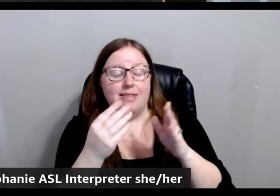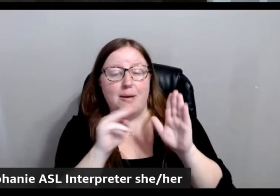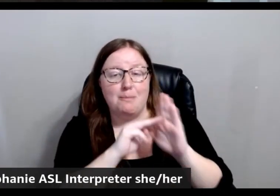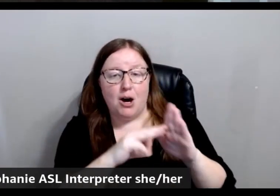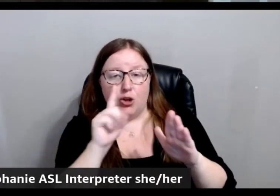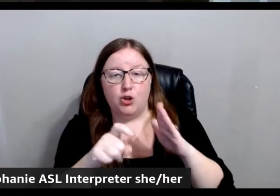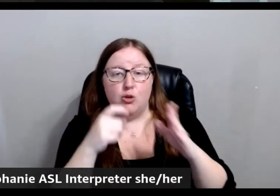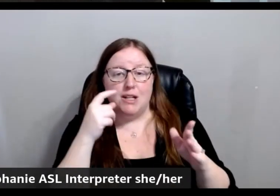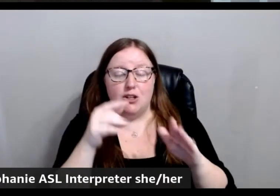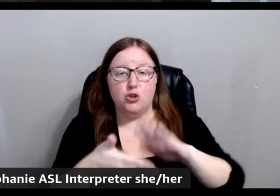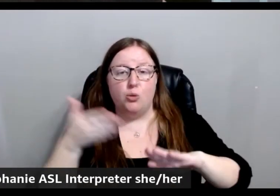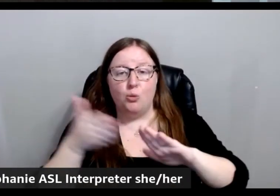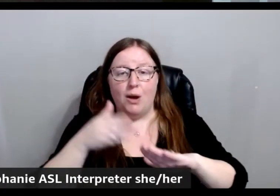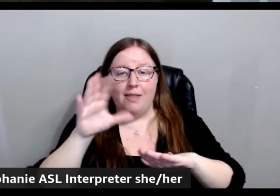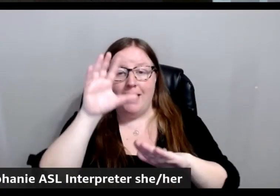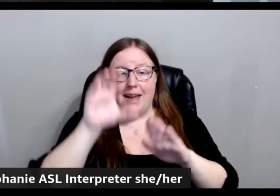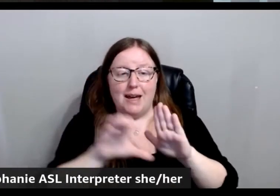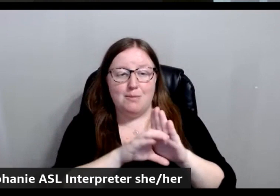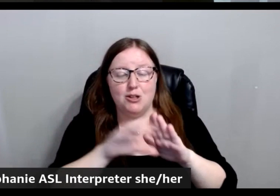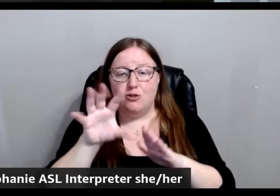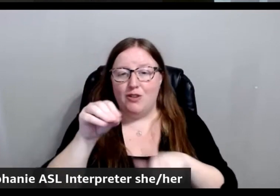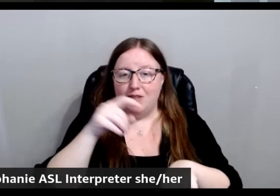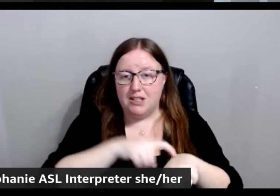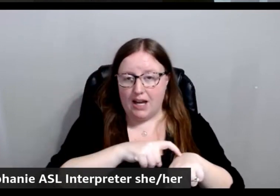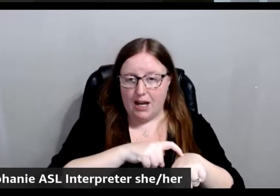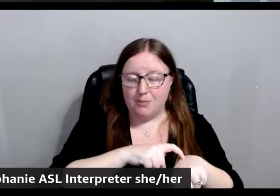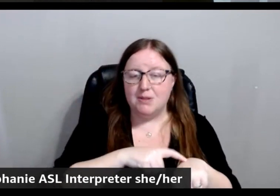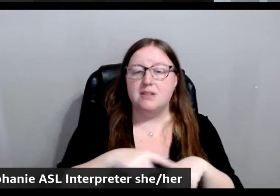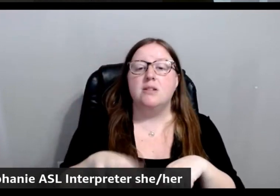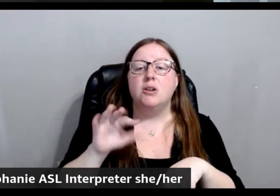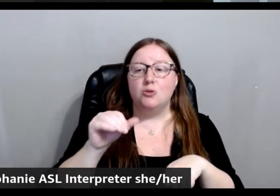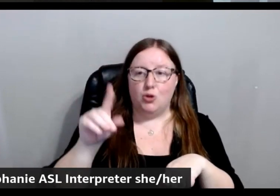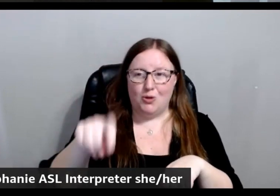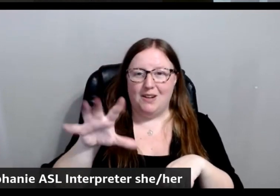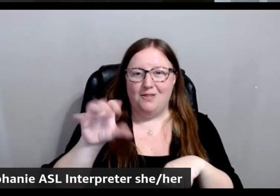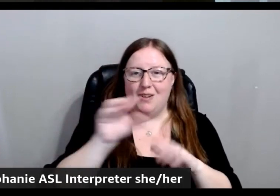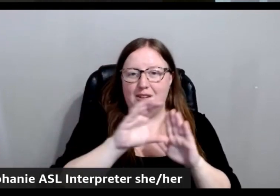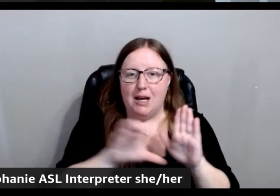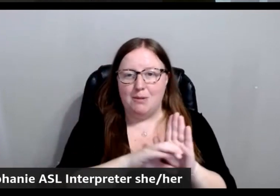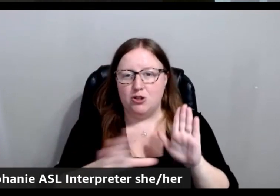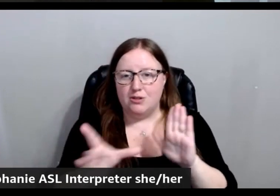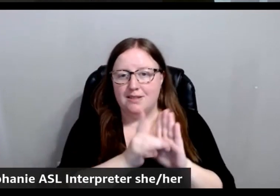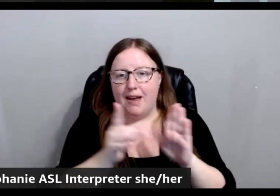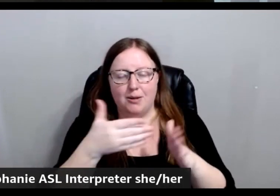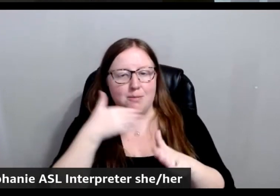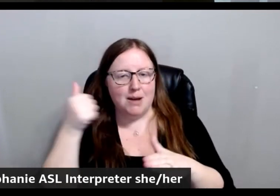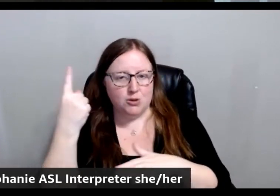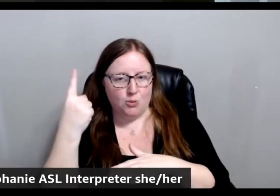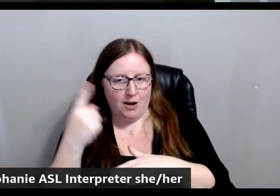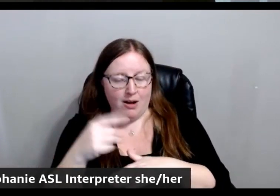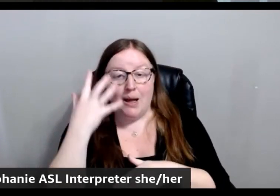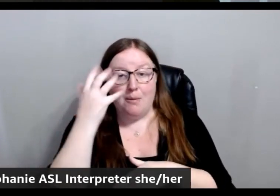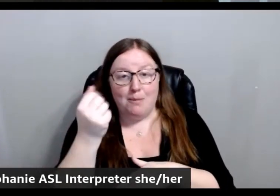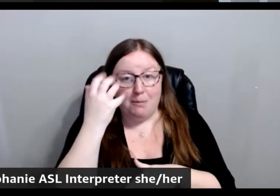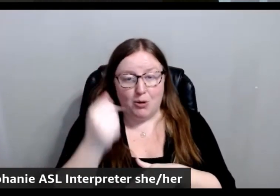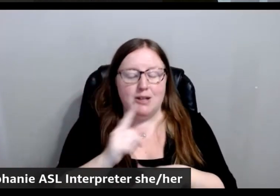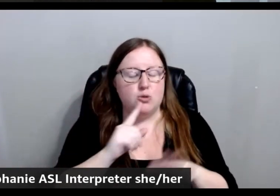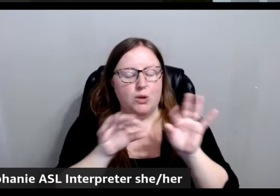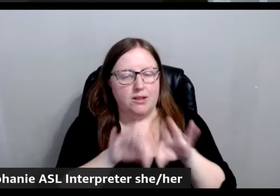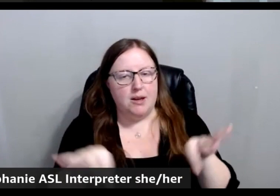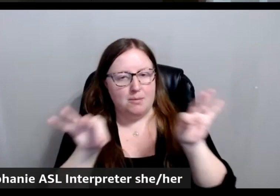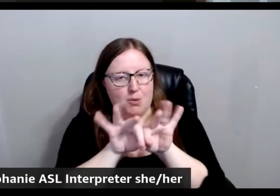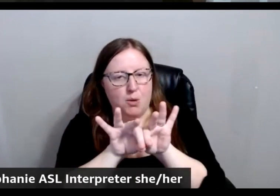image 50 times. Run compute and generate 50 images in order to select the best one. Memory bandwidth is critical in